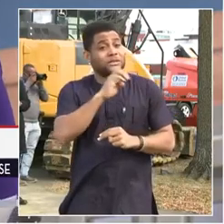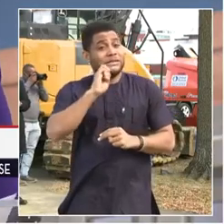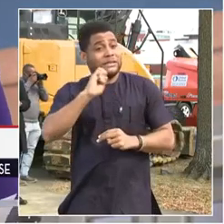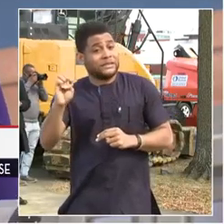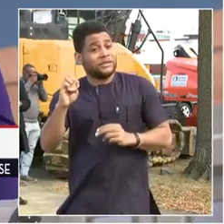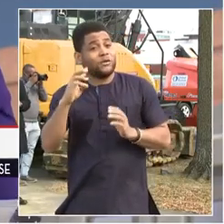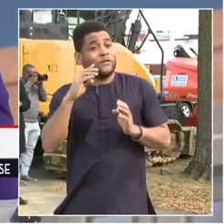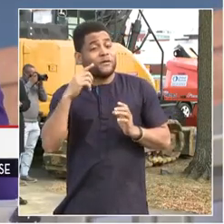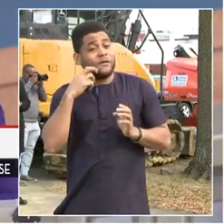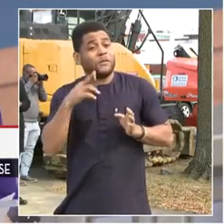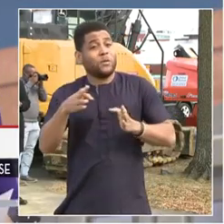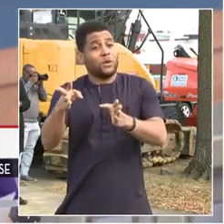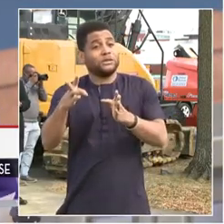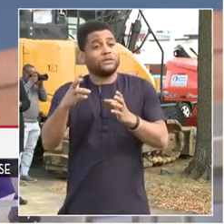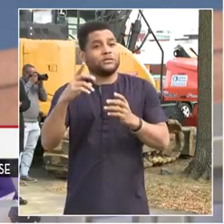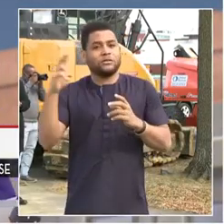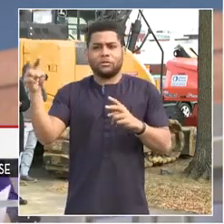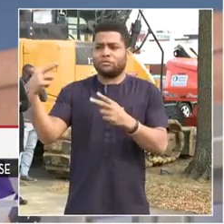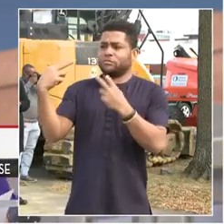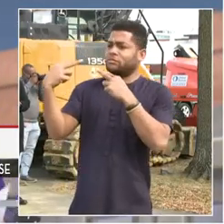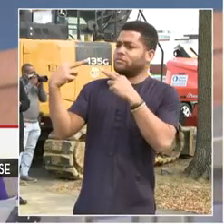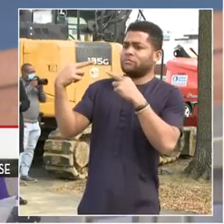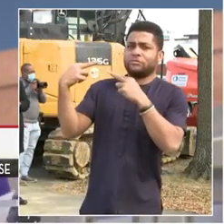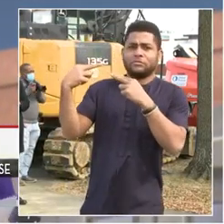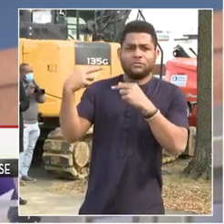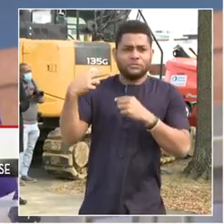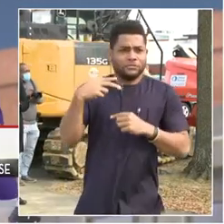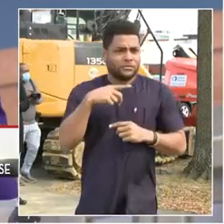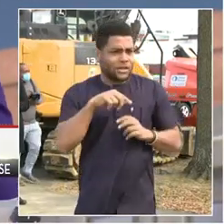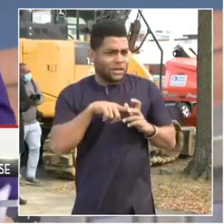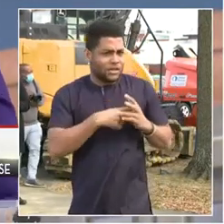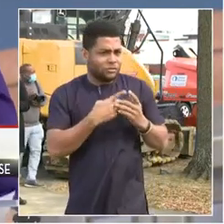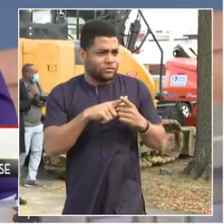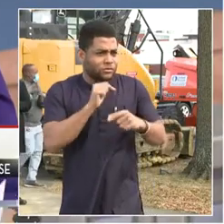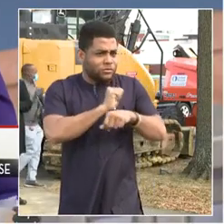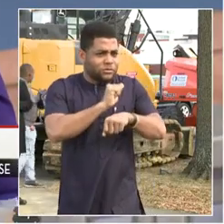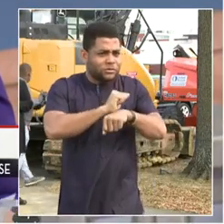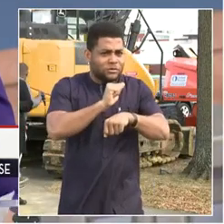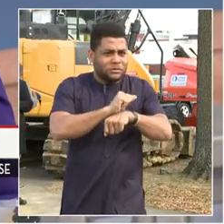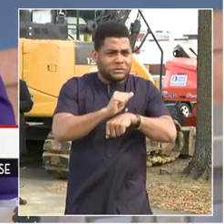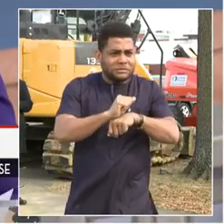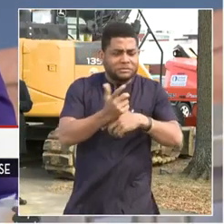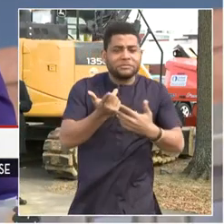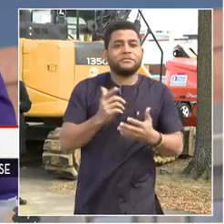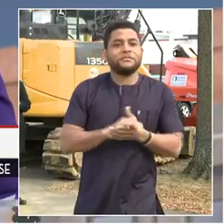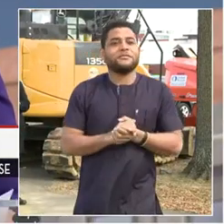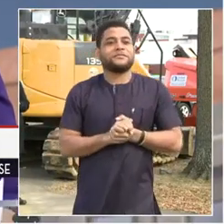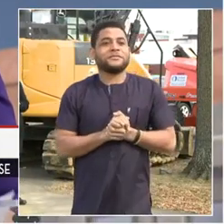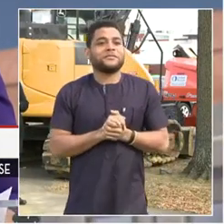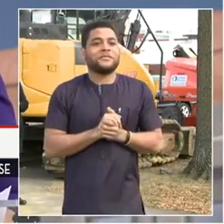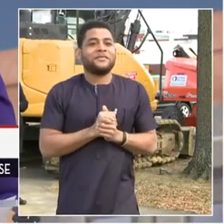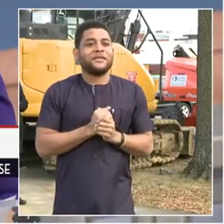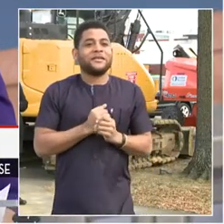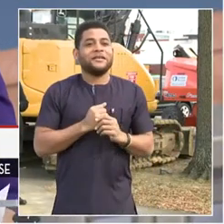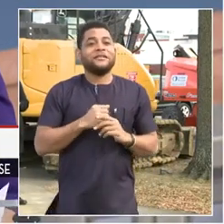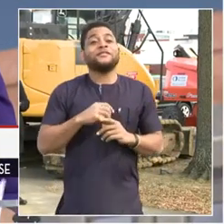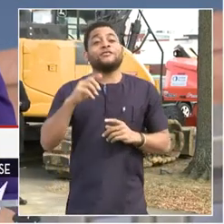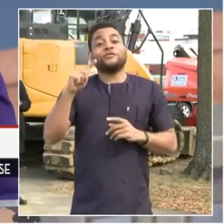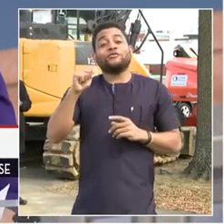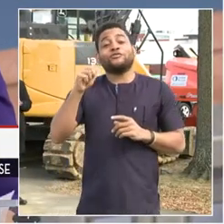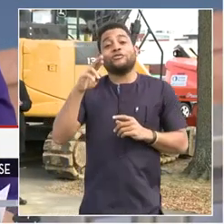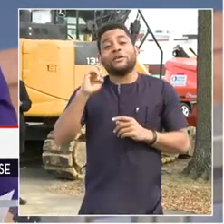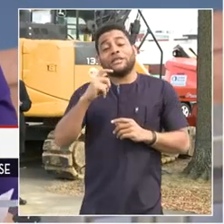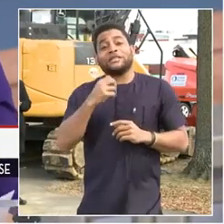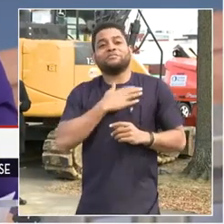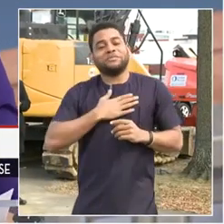I guess I better get to work on that. So Wayne Turnage, please give him a big round of applause, the Deputy